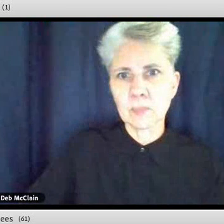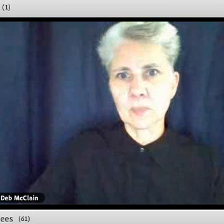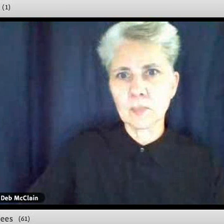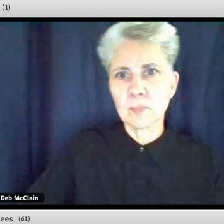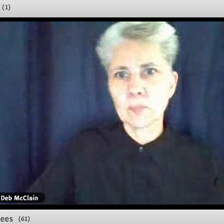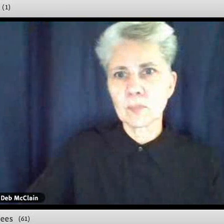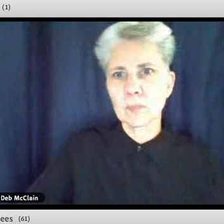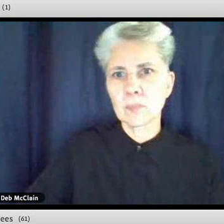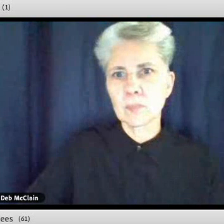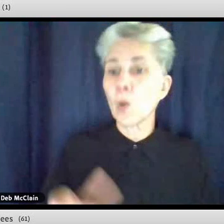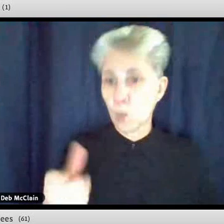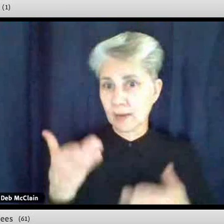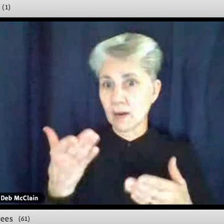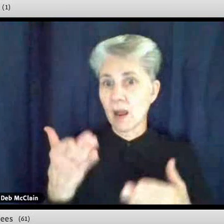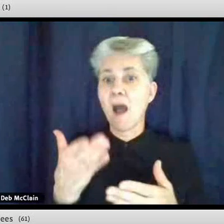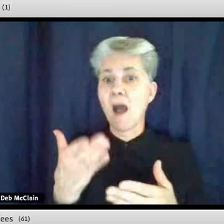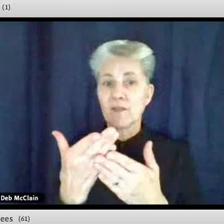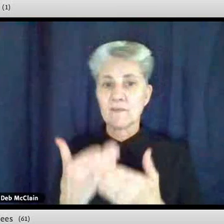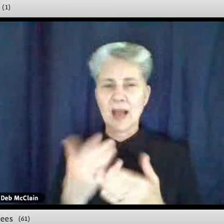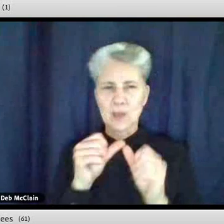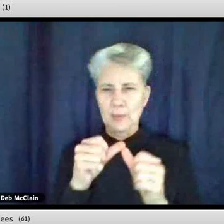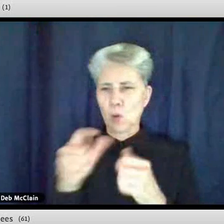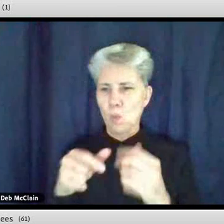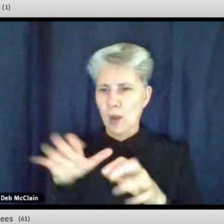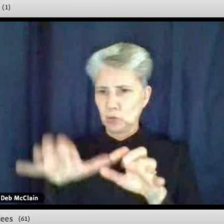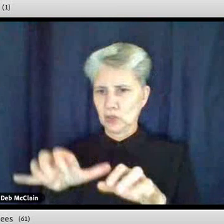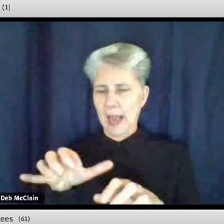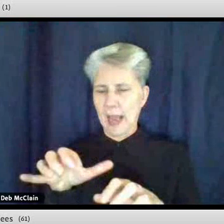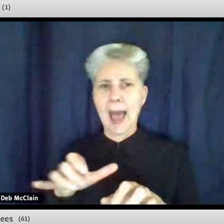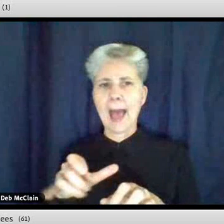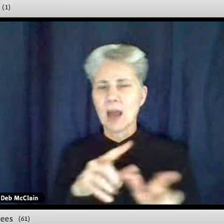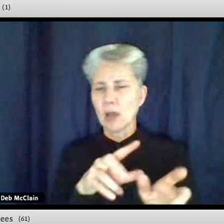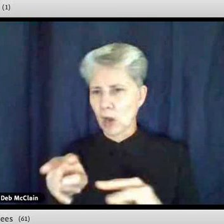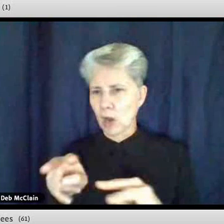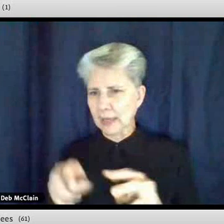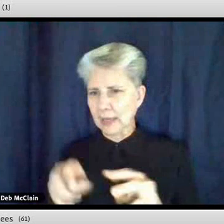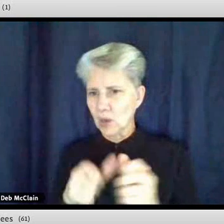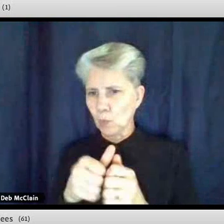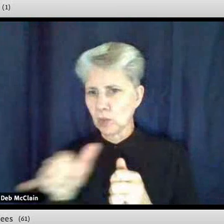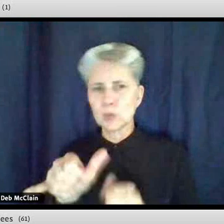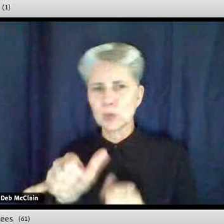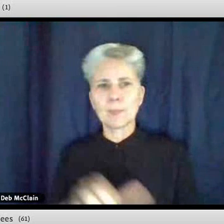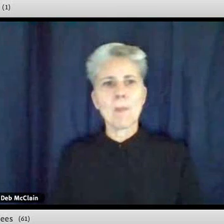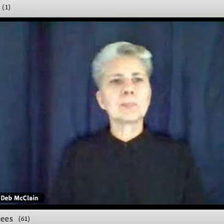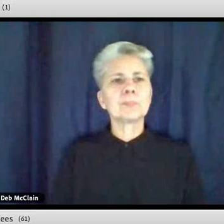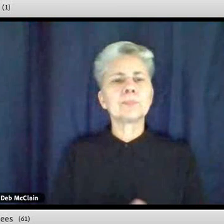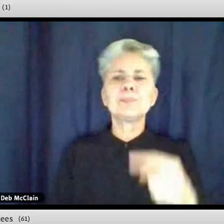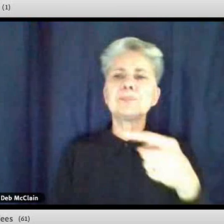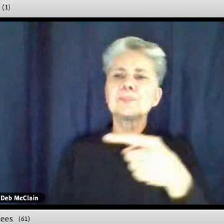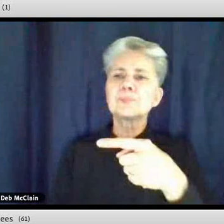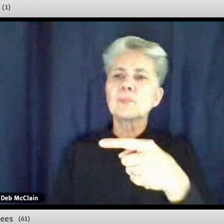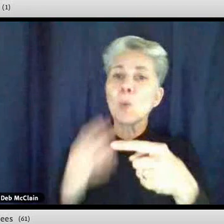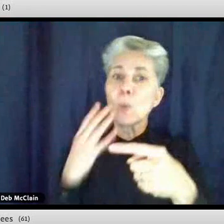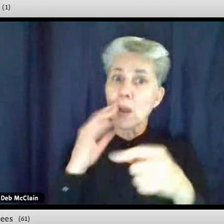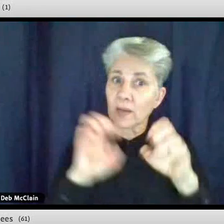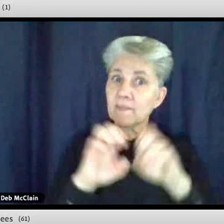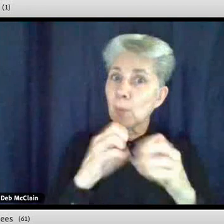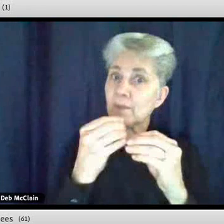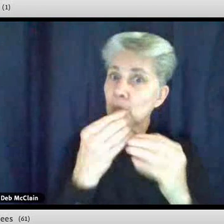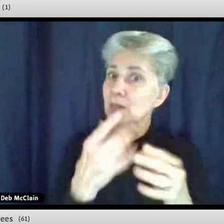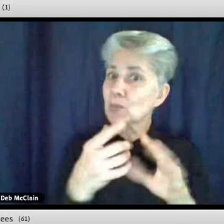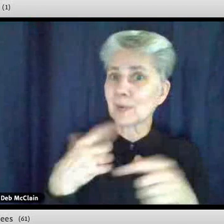We can offer facts, definitely. And I'm going to keep going while you guys chat, and I'll try